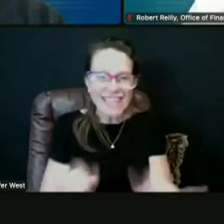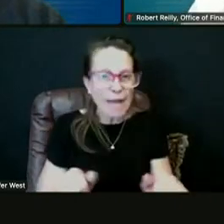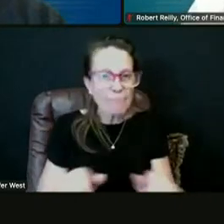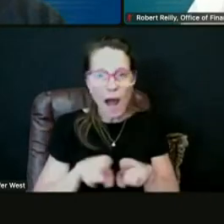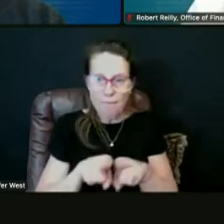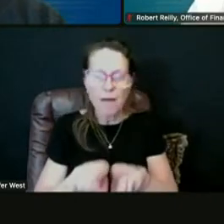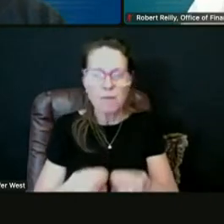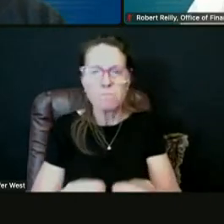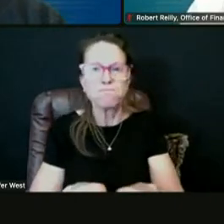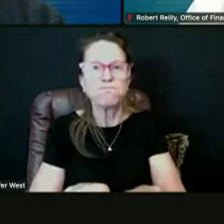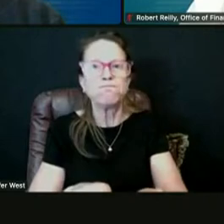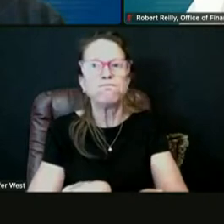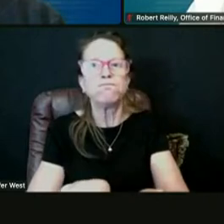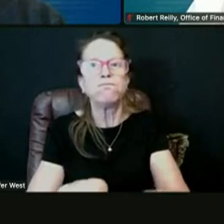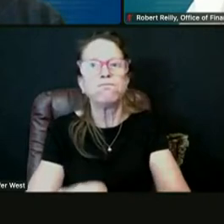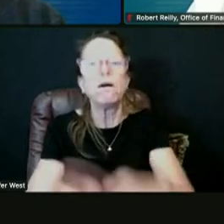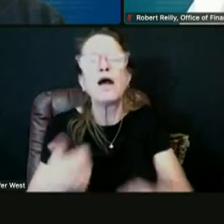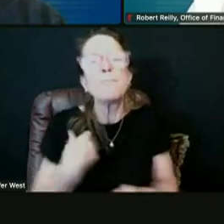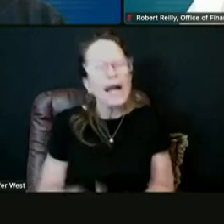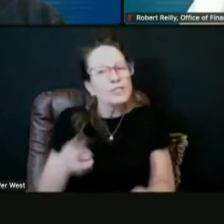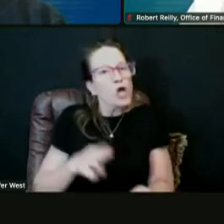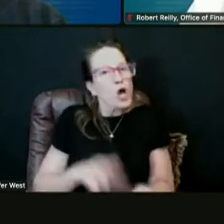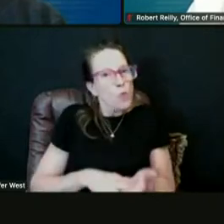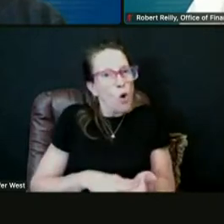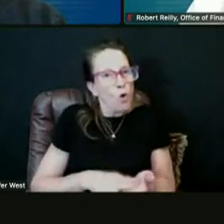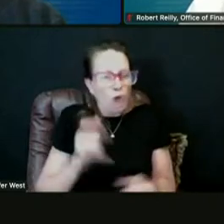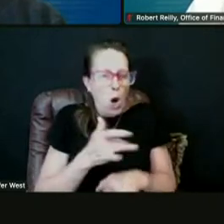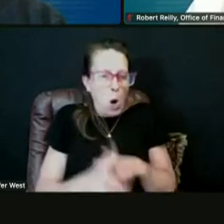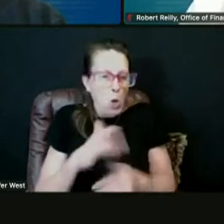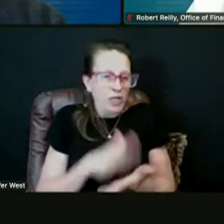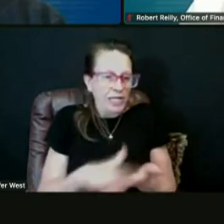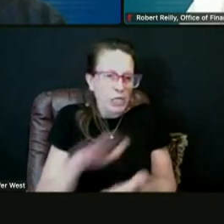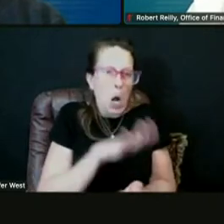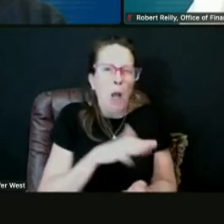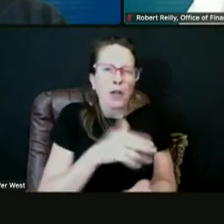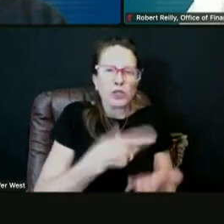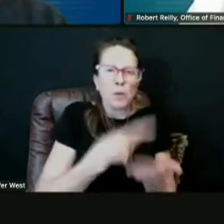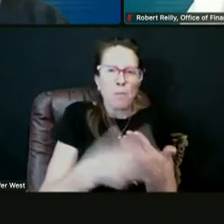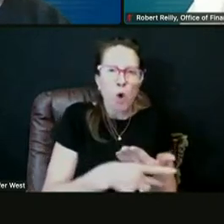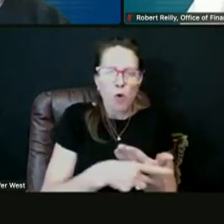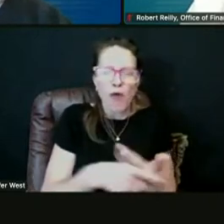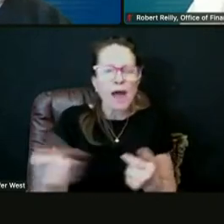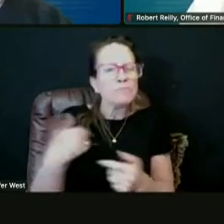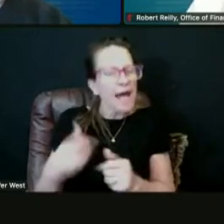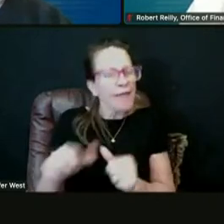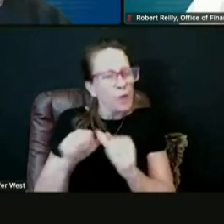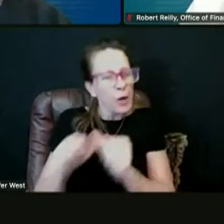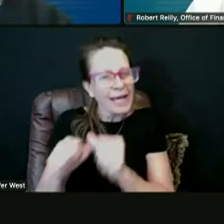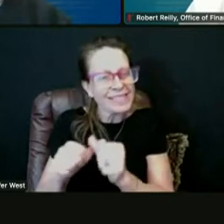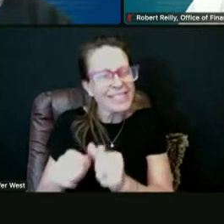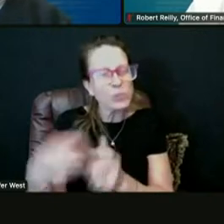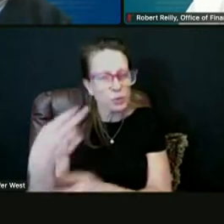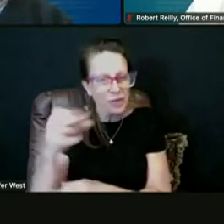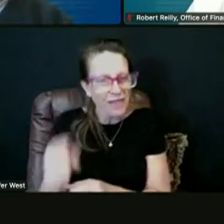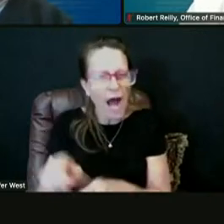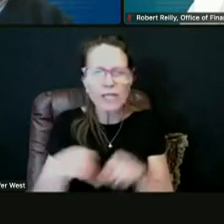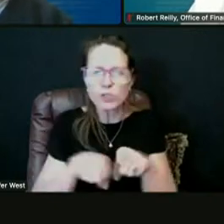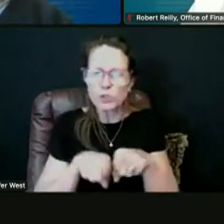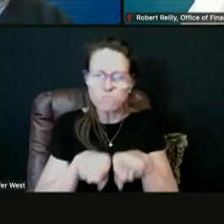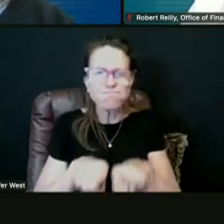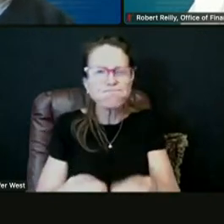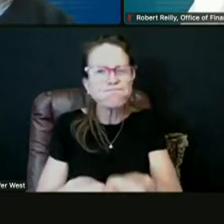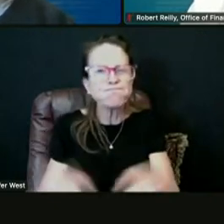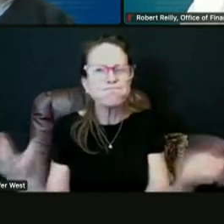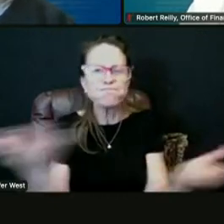they've been enrolled in early college and programs like that to really get a head start. And so that dual enrollment is also going to be one in which the